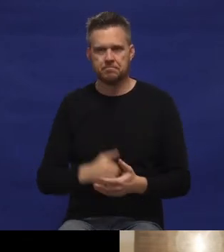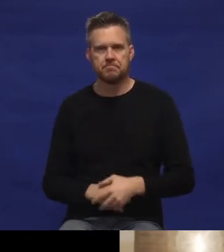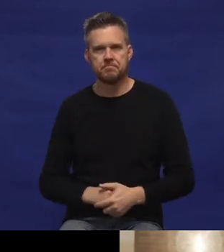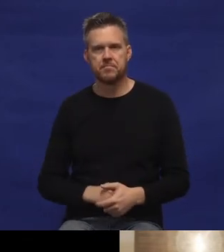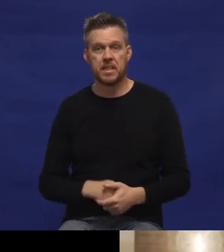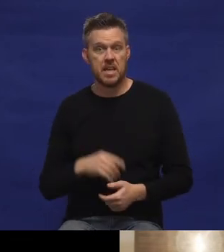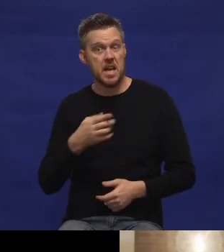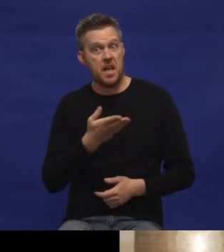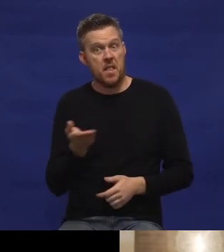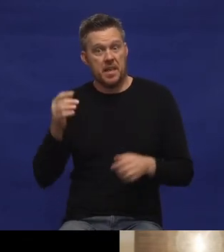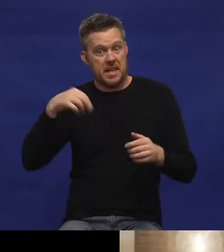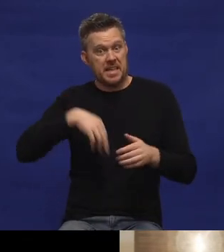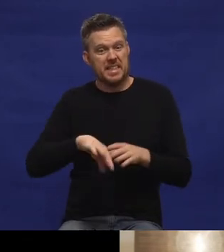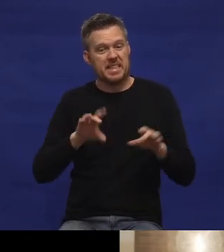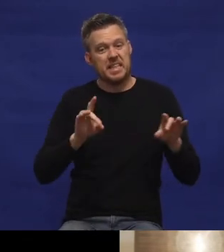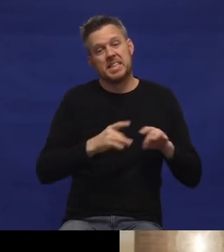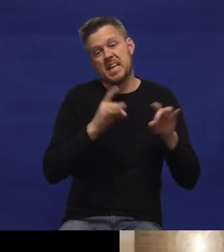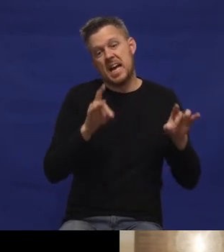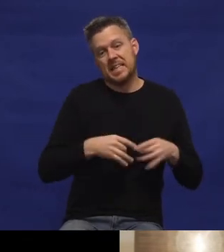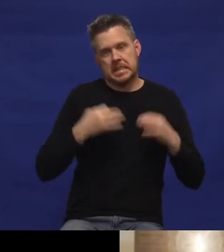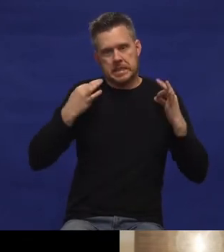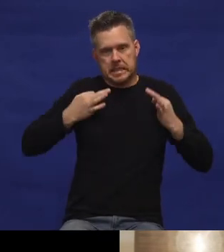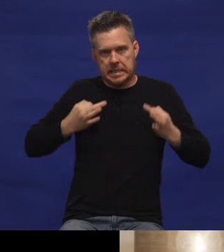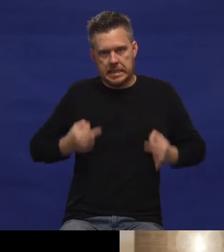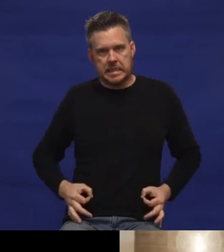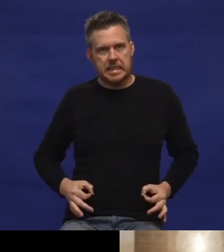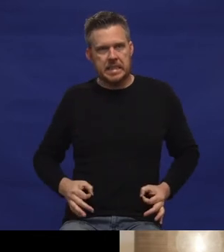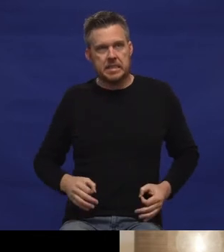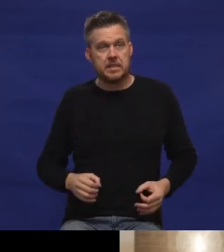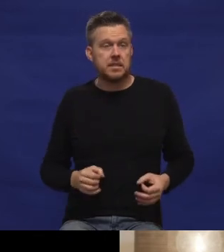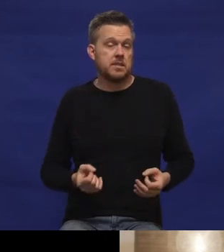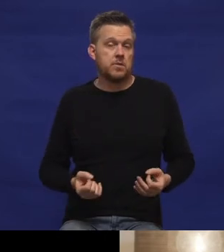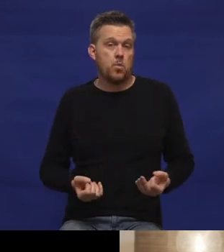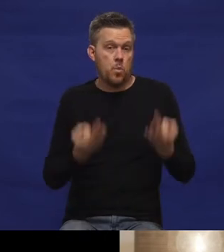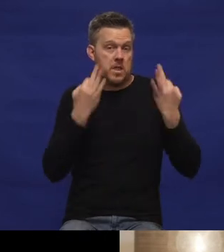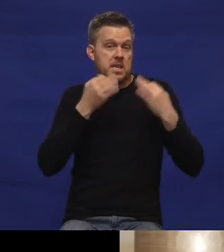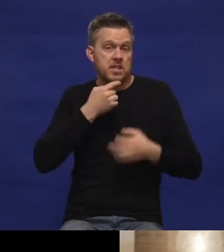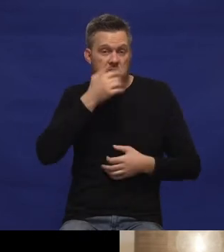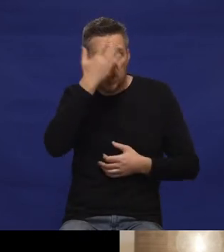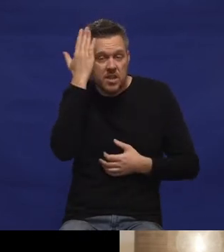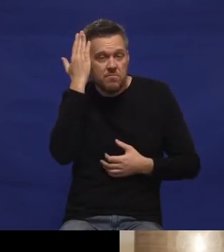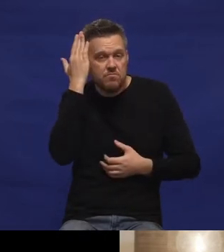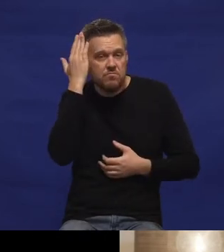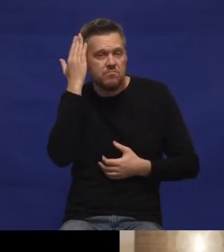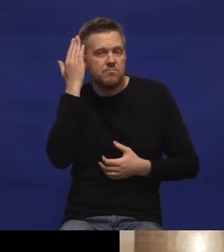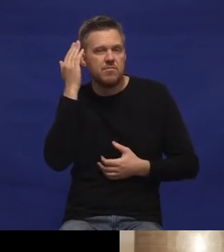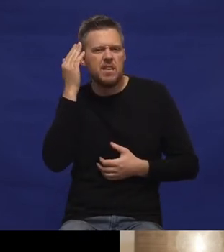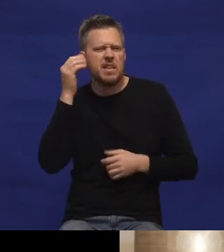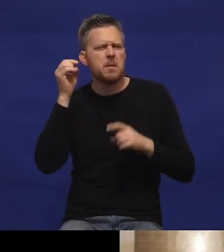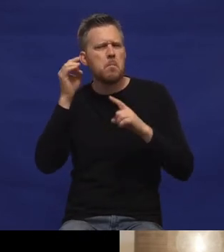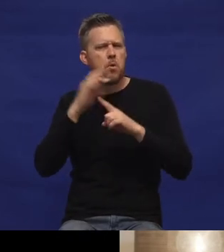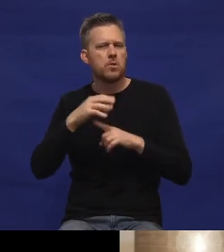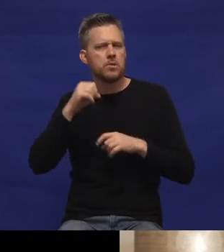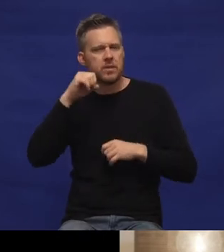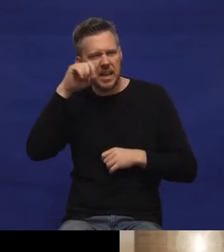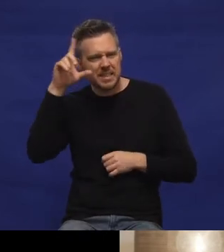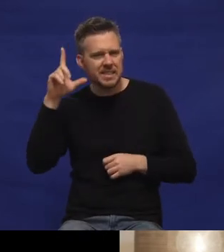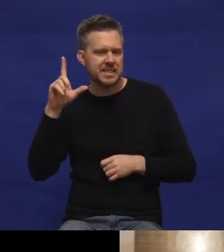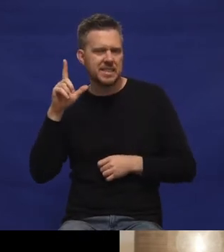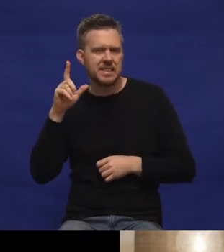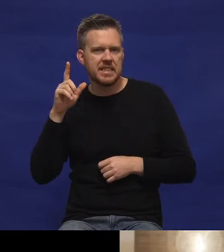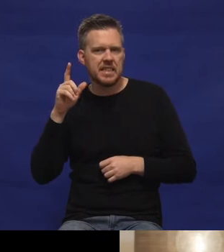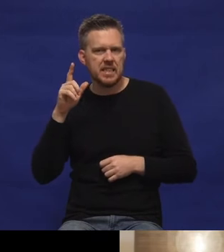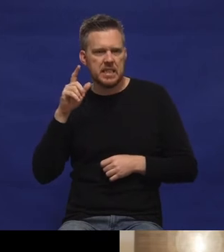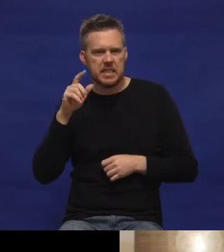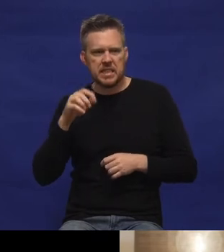They were in the garden, naked and without shame. But it's important to understand